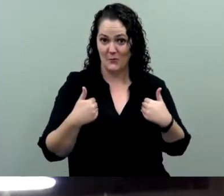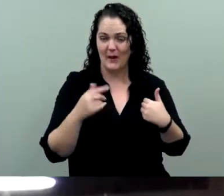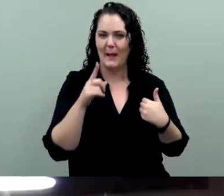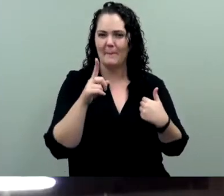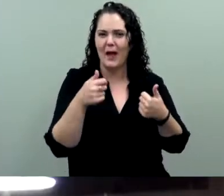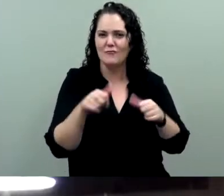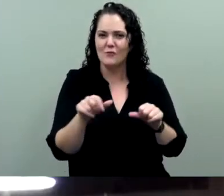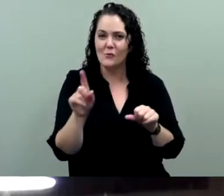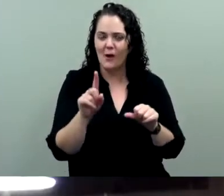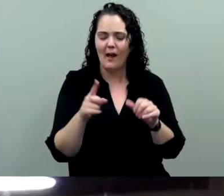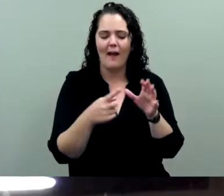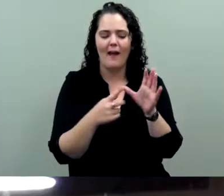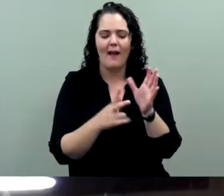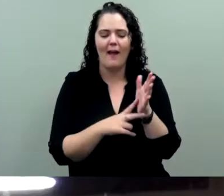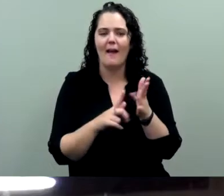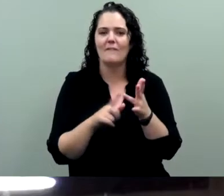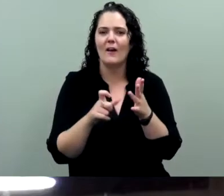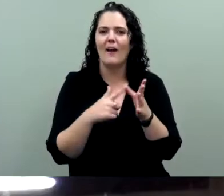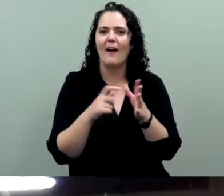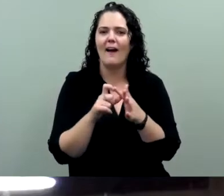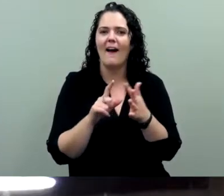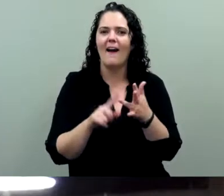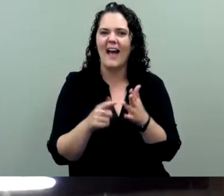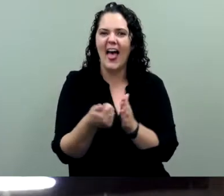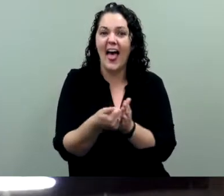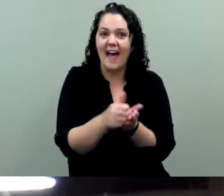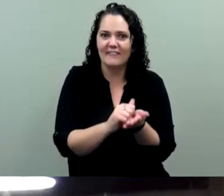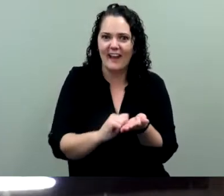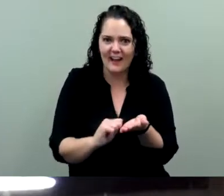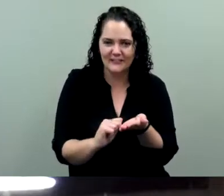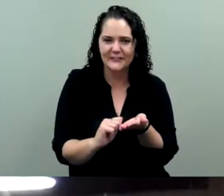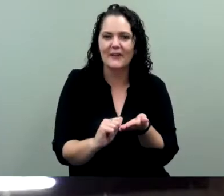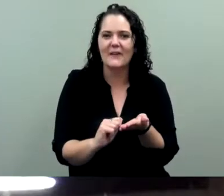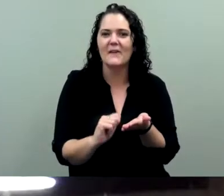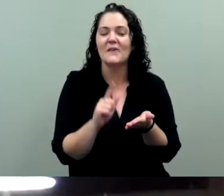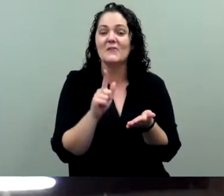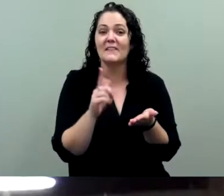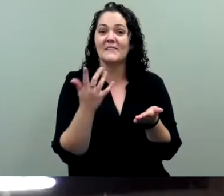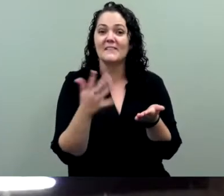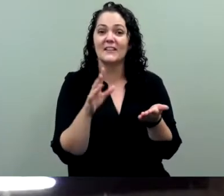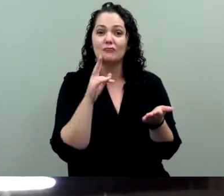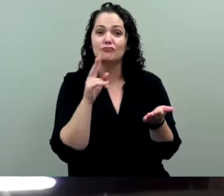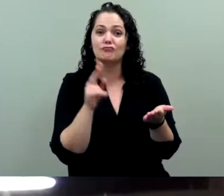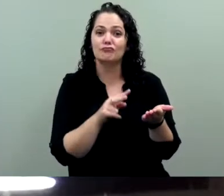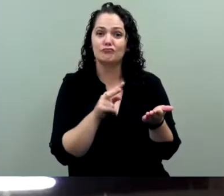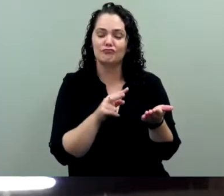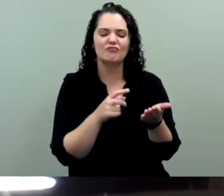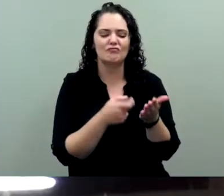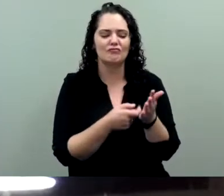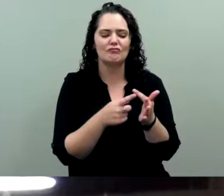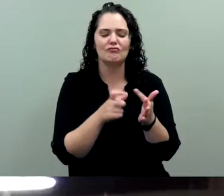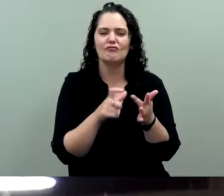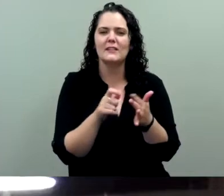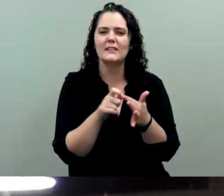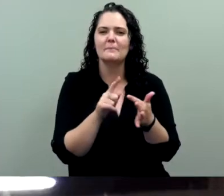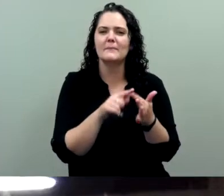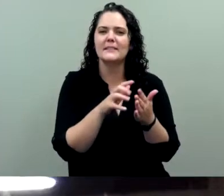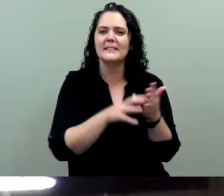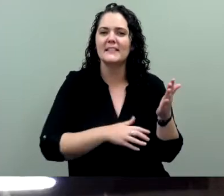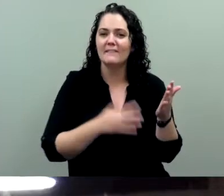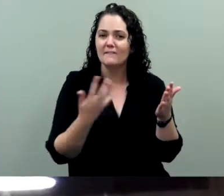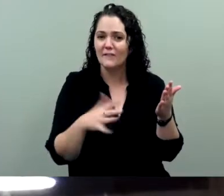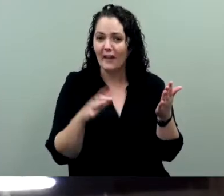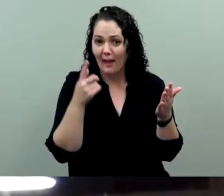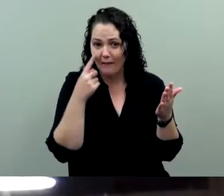avocado. And I know that many of you have already seen the recipe that we posted for y'all, but I'm going to be taking you through this step by